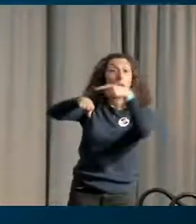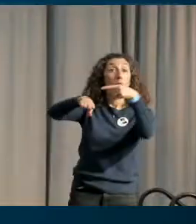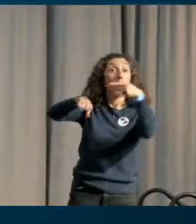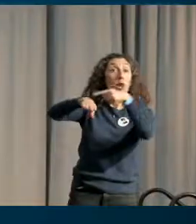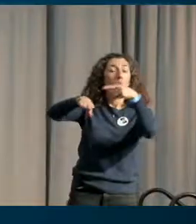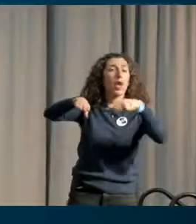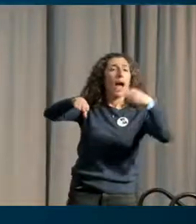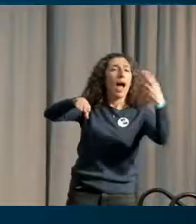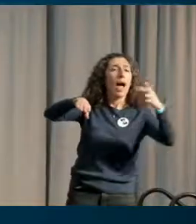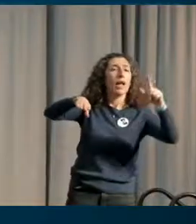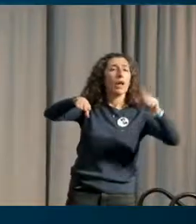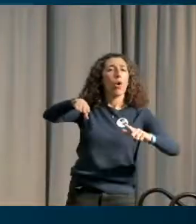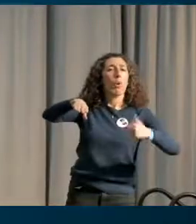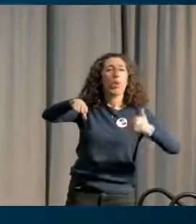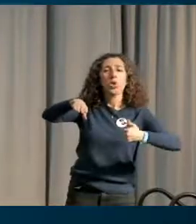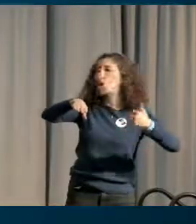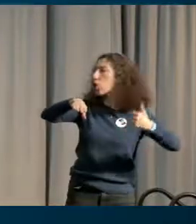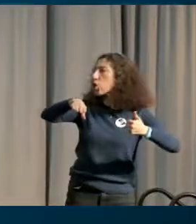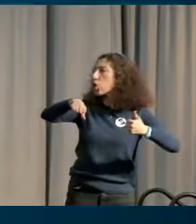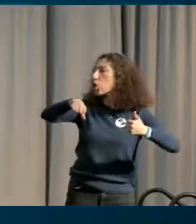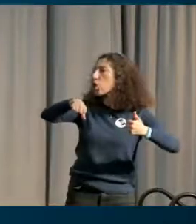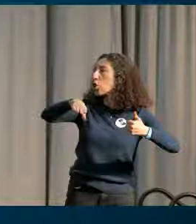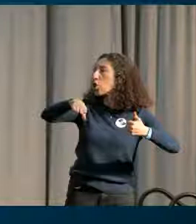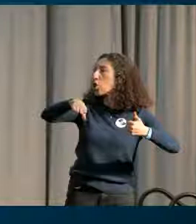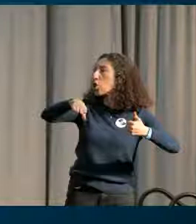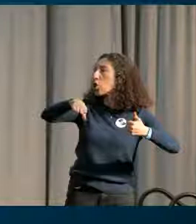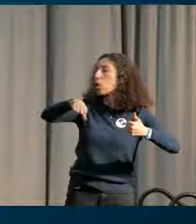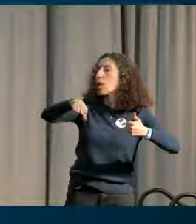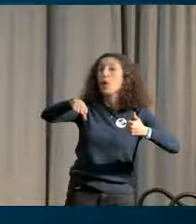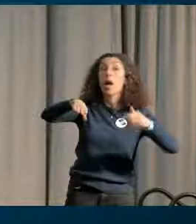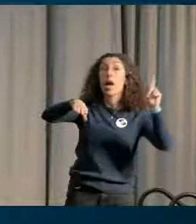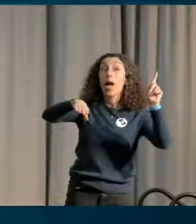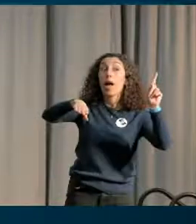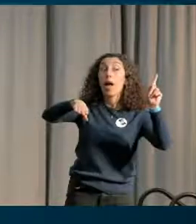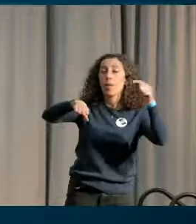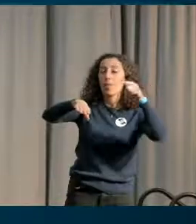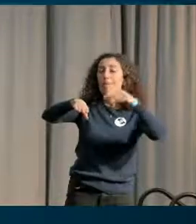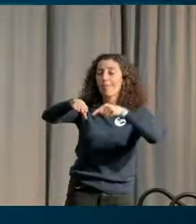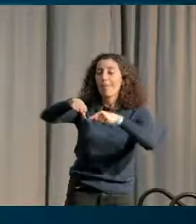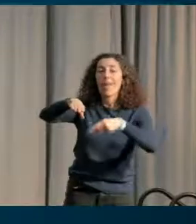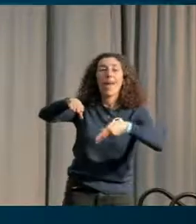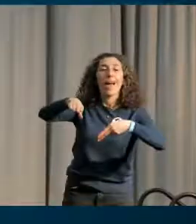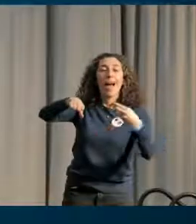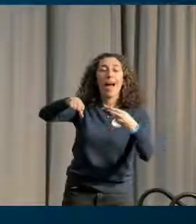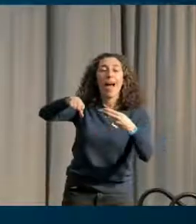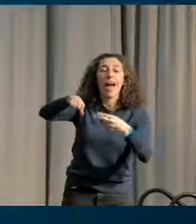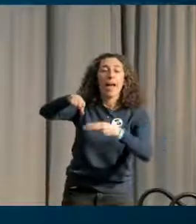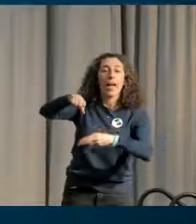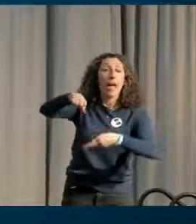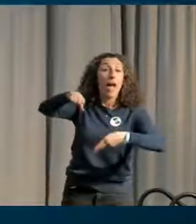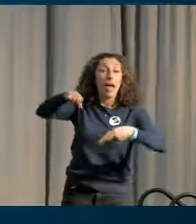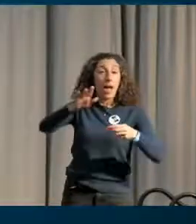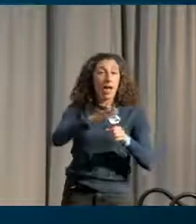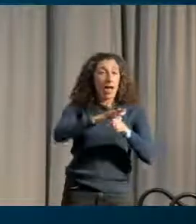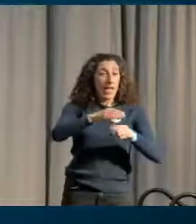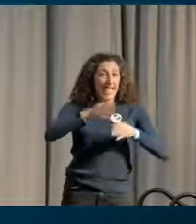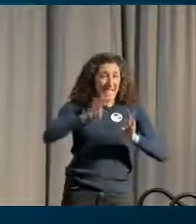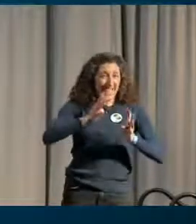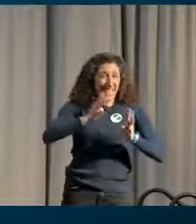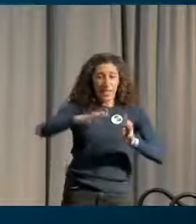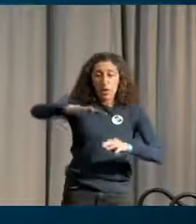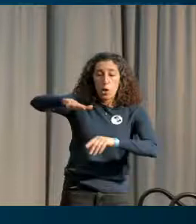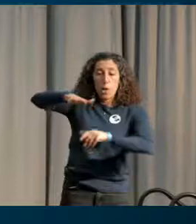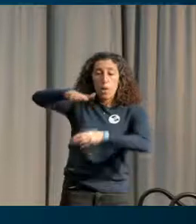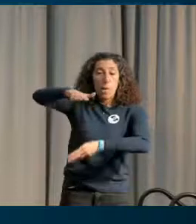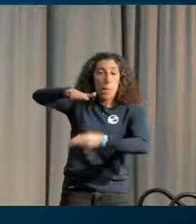it's low pressure on top, it's high pressure on the bottom, and the high pressure is pushing up on this wing to